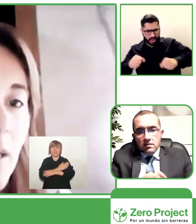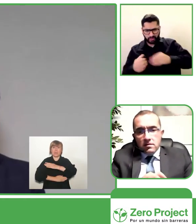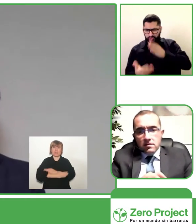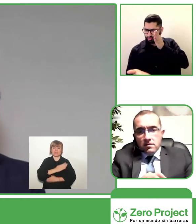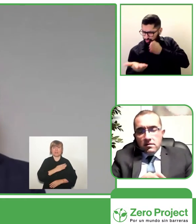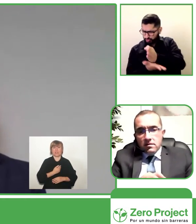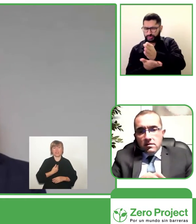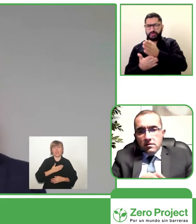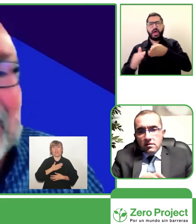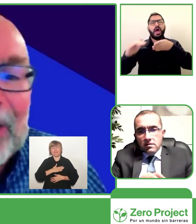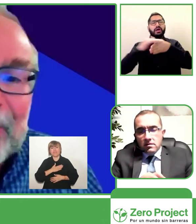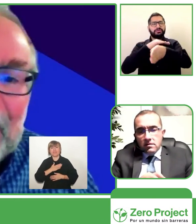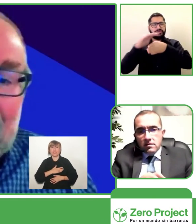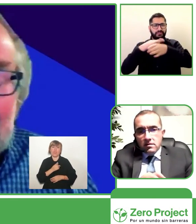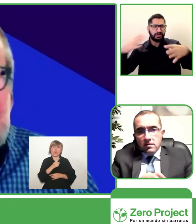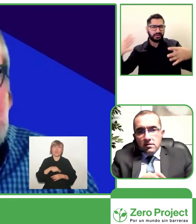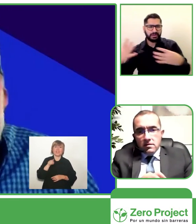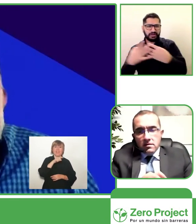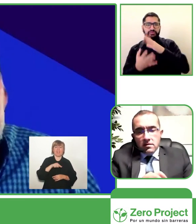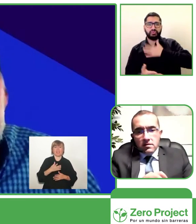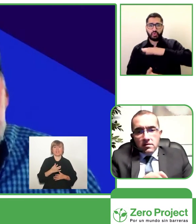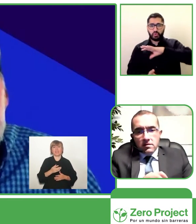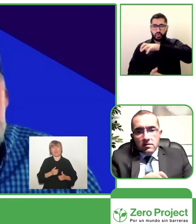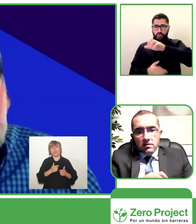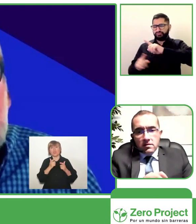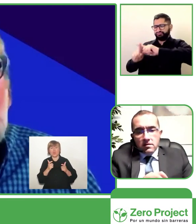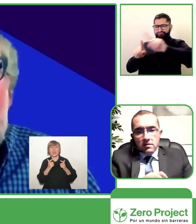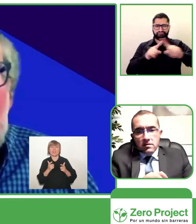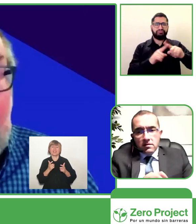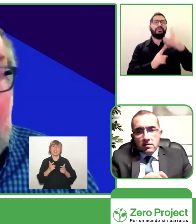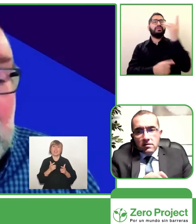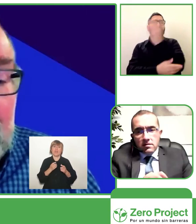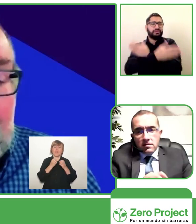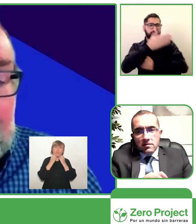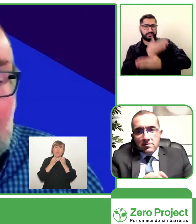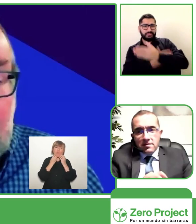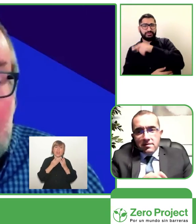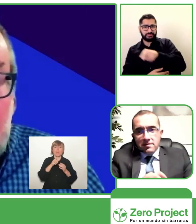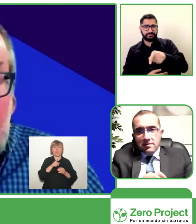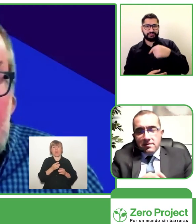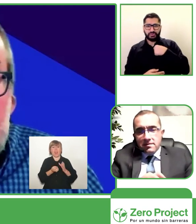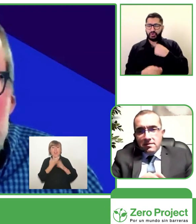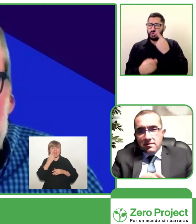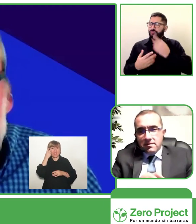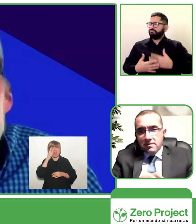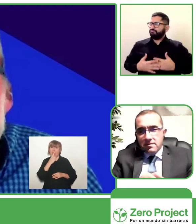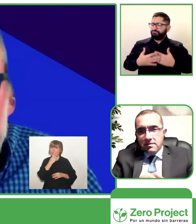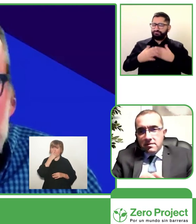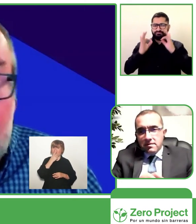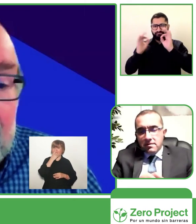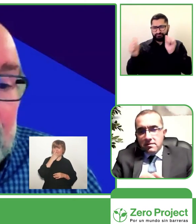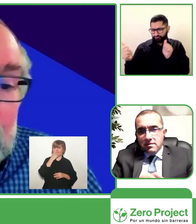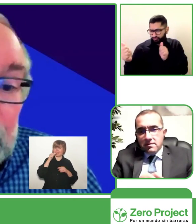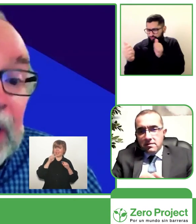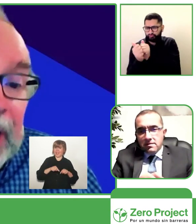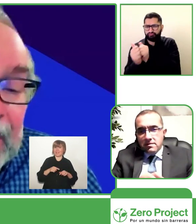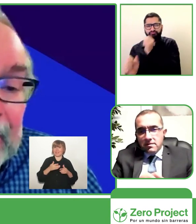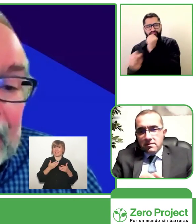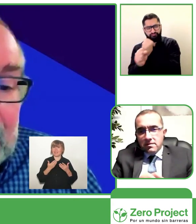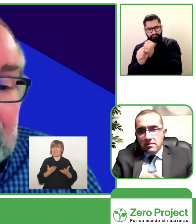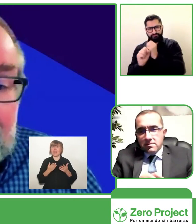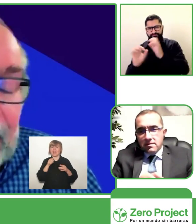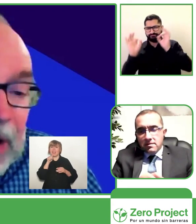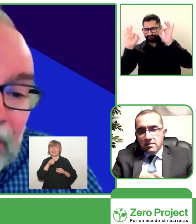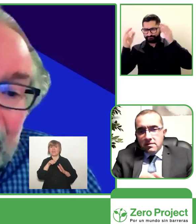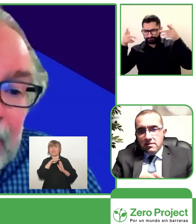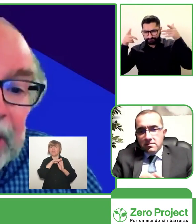We're now in the radar of including people with disabilities in the labor industry. Congratulations for this